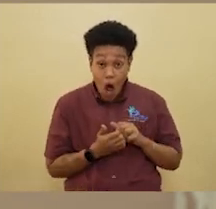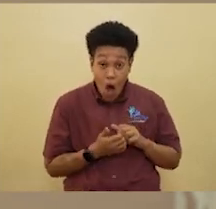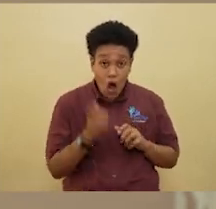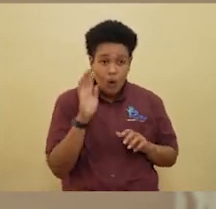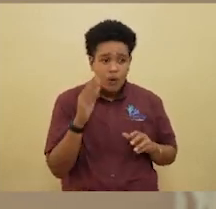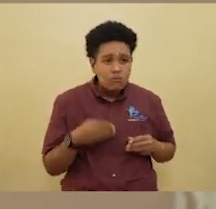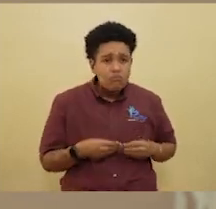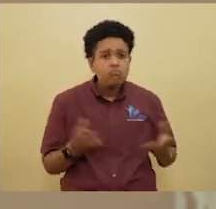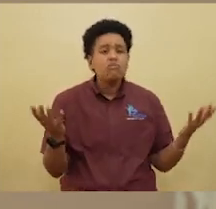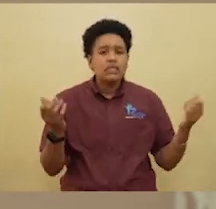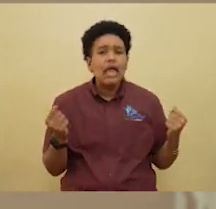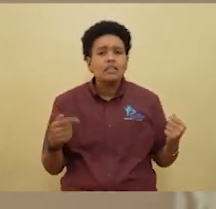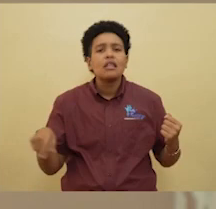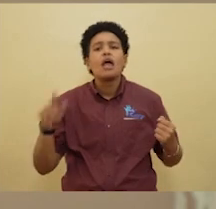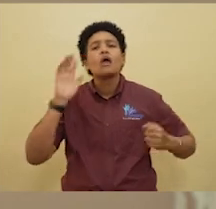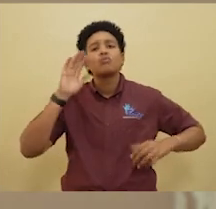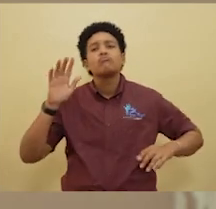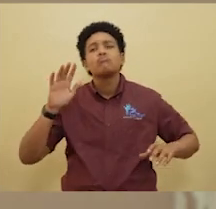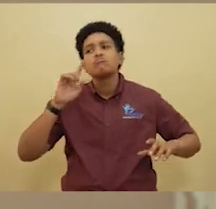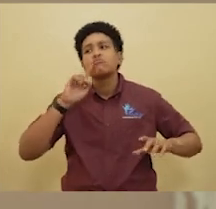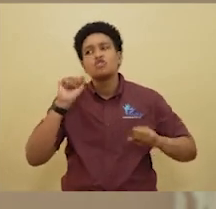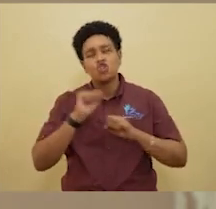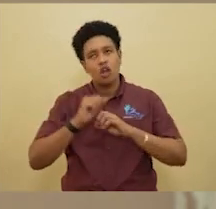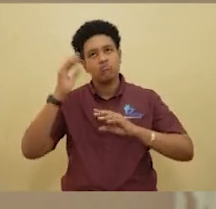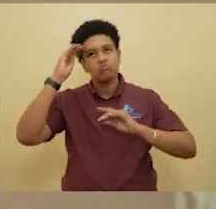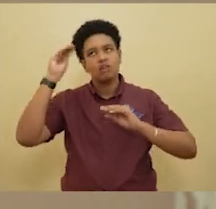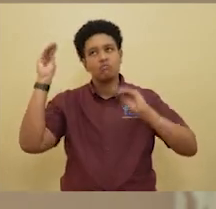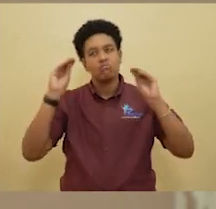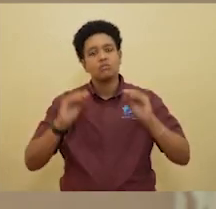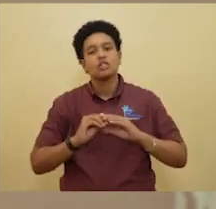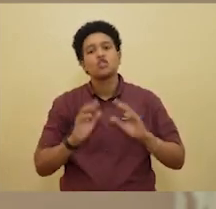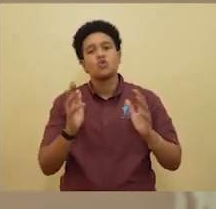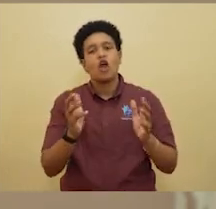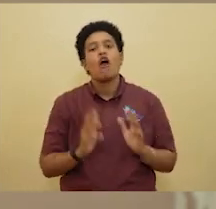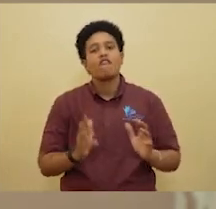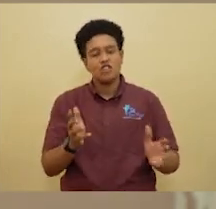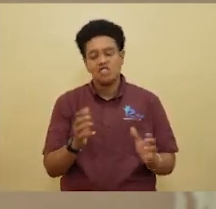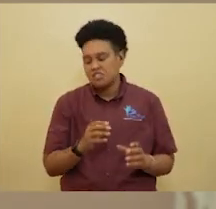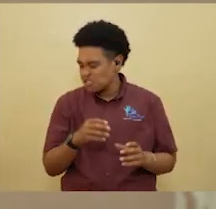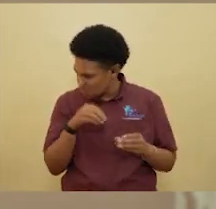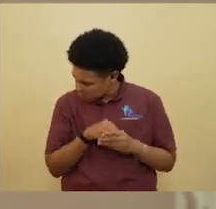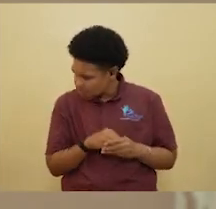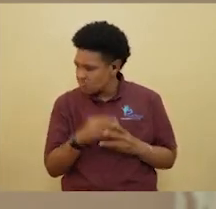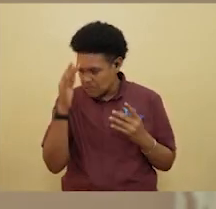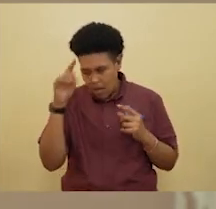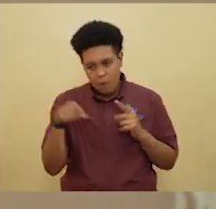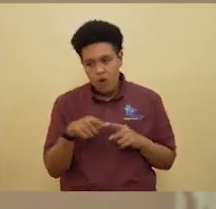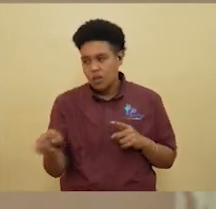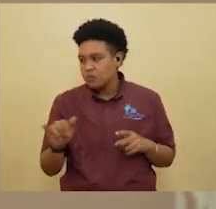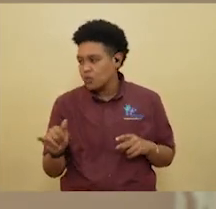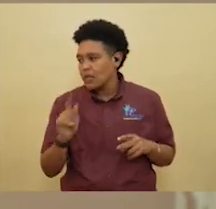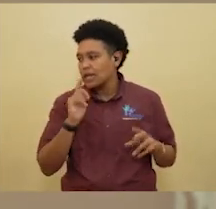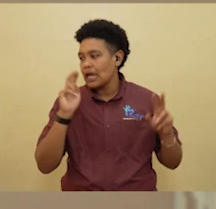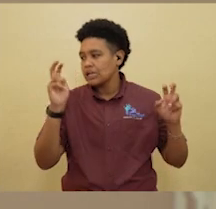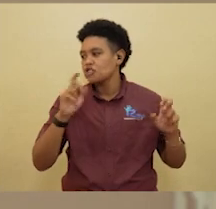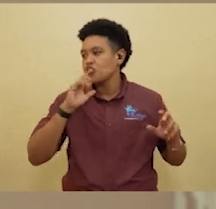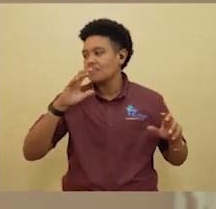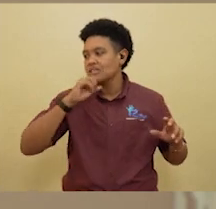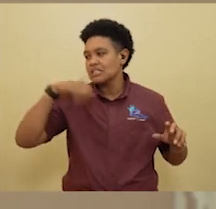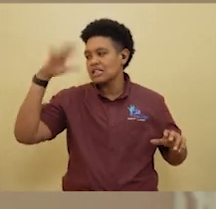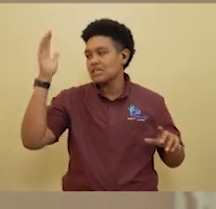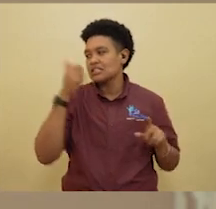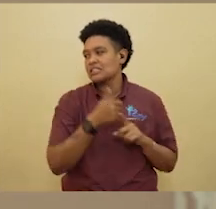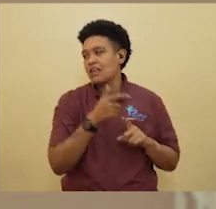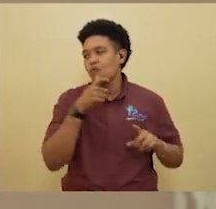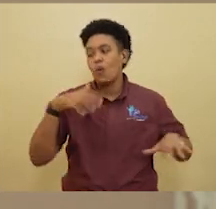they are going to be done, they have certainly factored into the conversation. And the issue of seniors who are